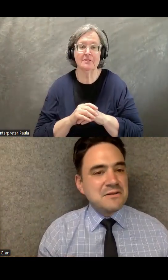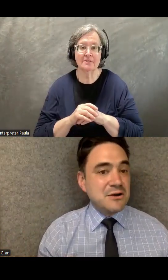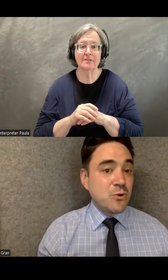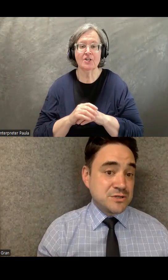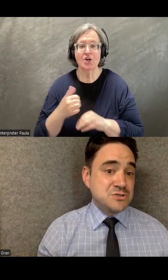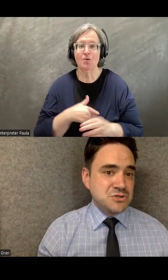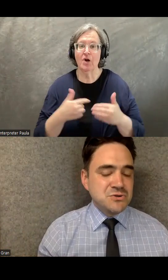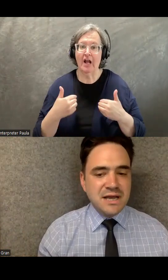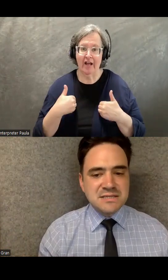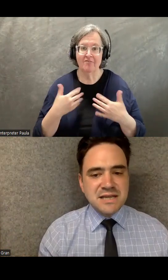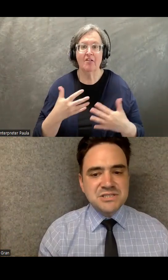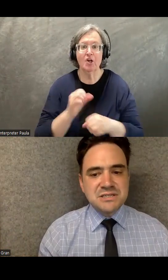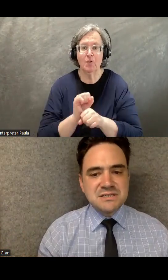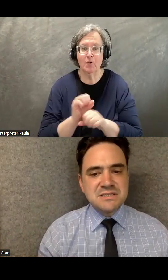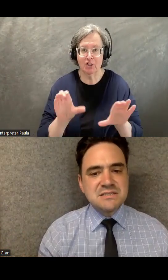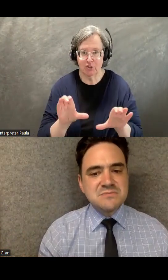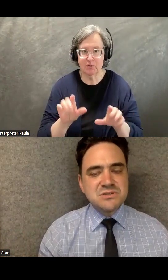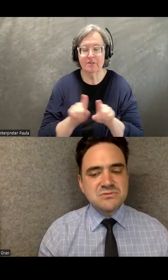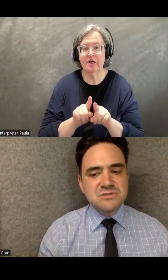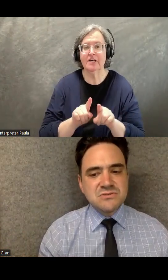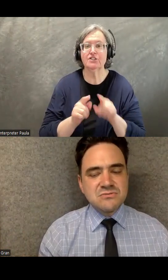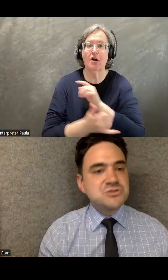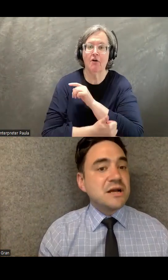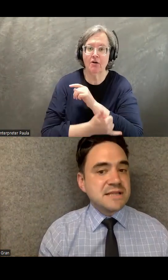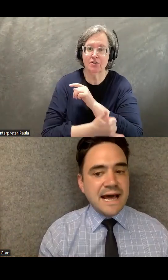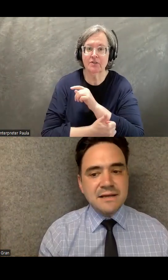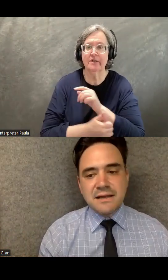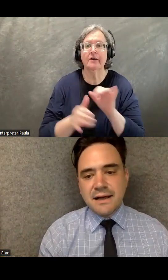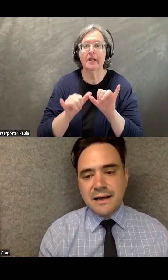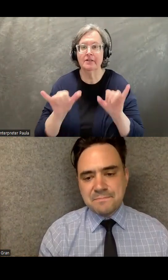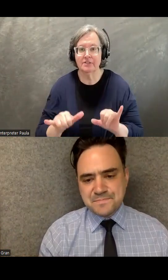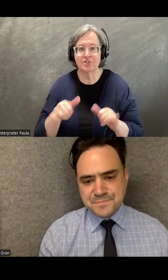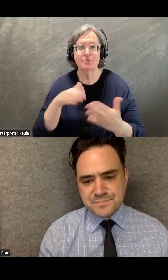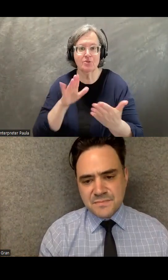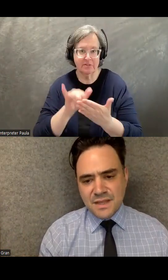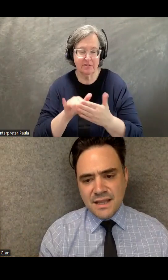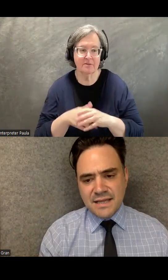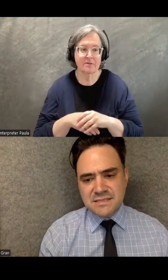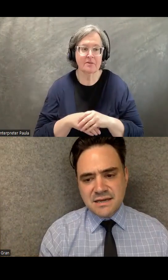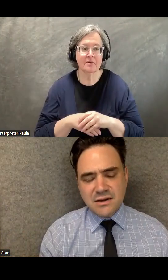we've got a lot of work to do as a nation and the system to address that.